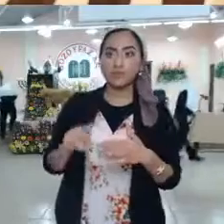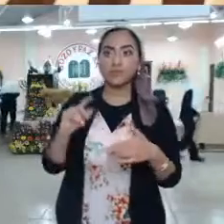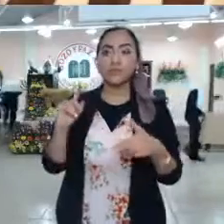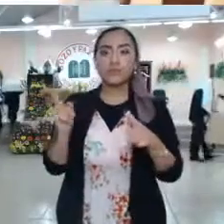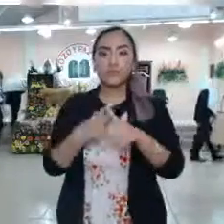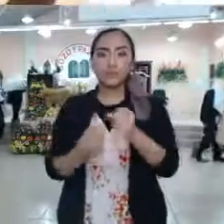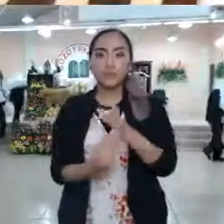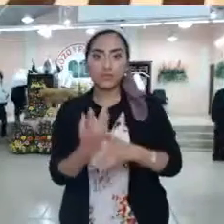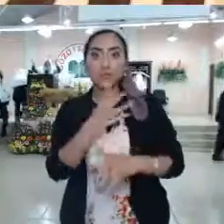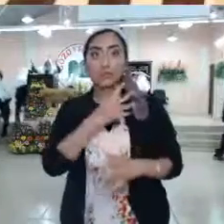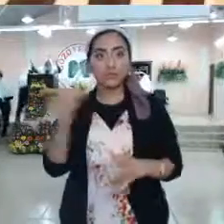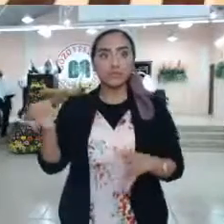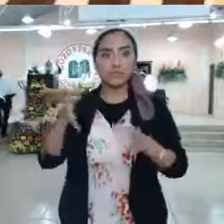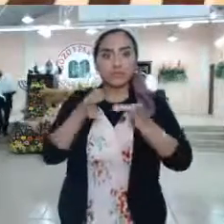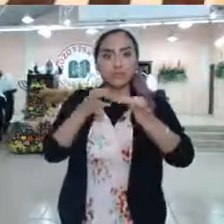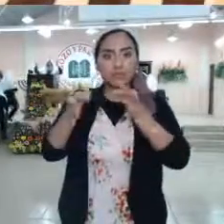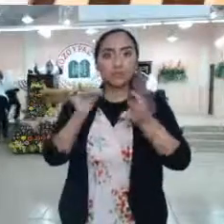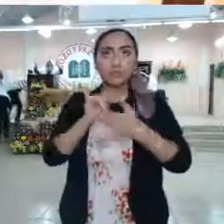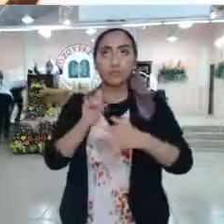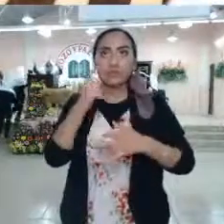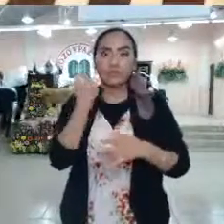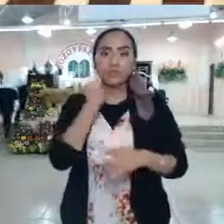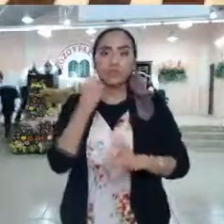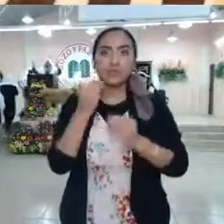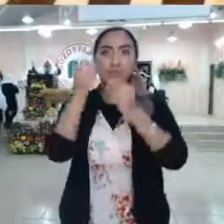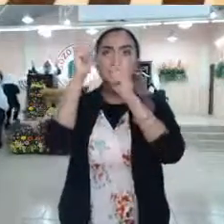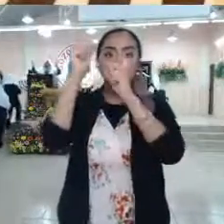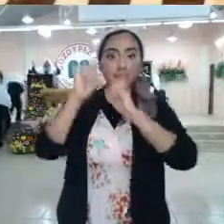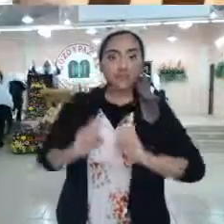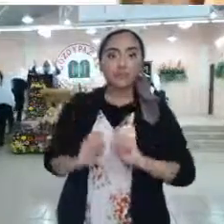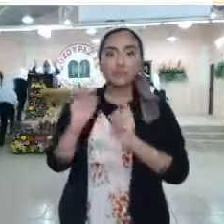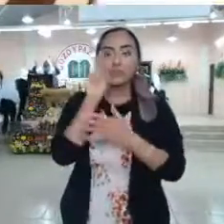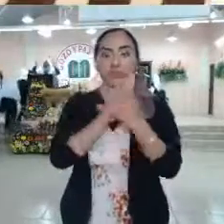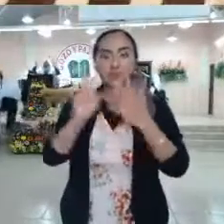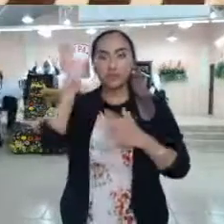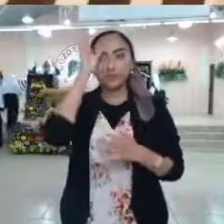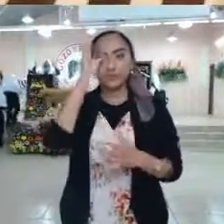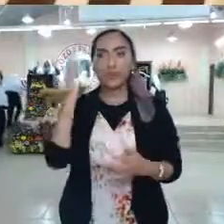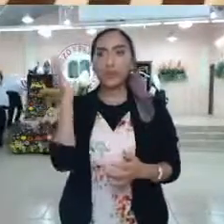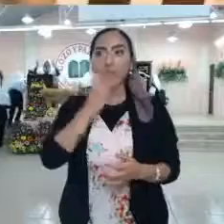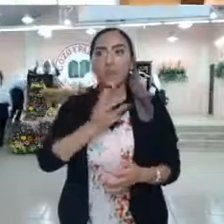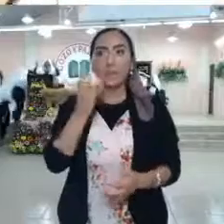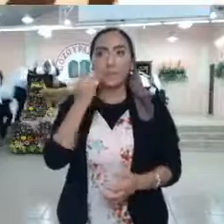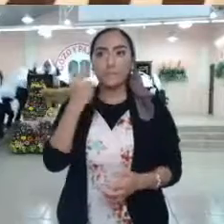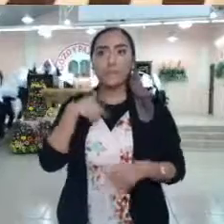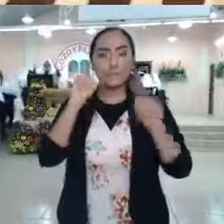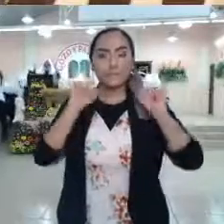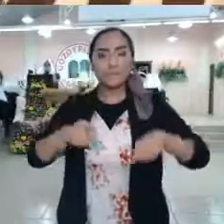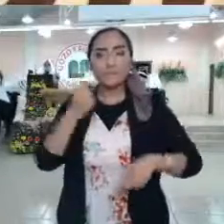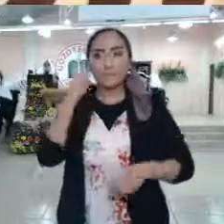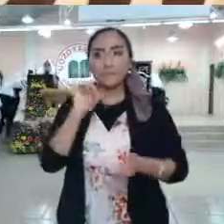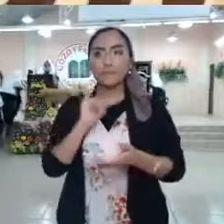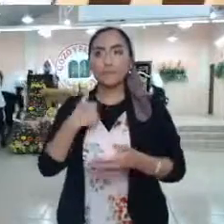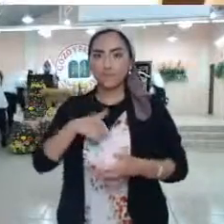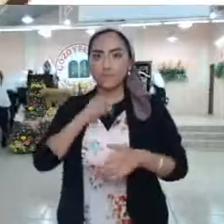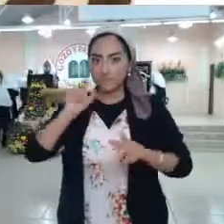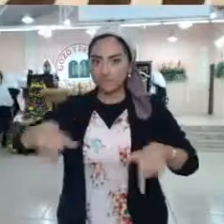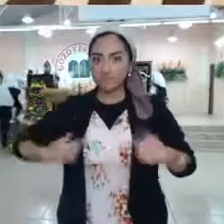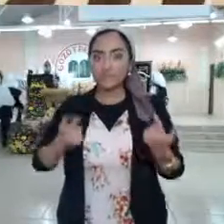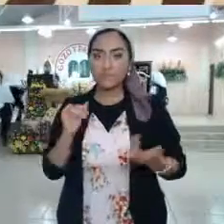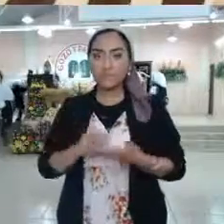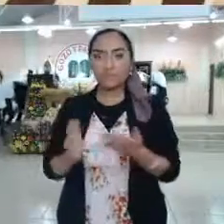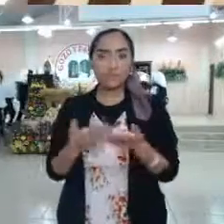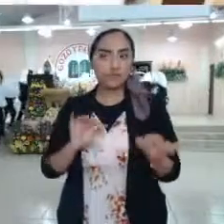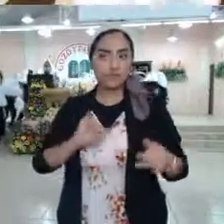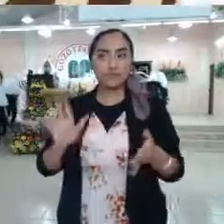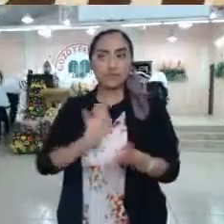Vikarim, Y la explicación and que the tú nos acabas explanation de that dar, you just Abba, gave to us, es Abba. hermoso It is comprender que debemos de beautiful to vivir así, understand that we have to como